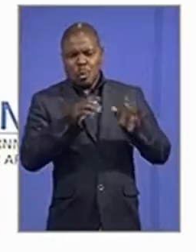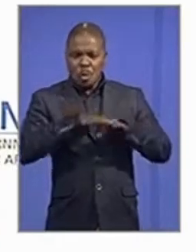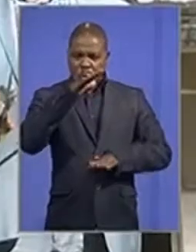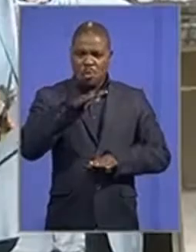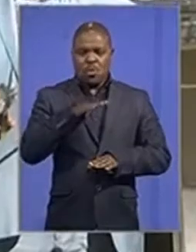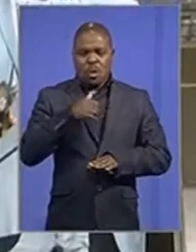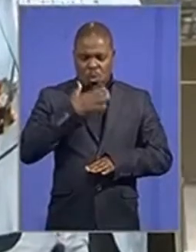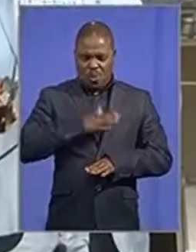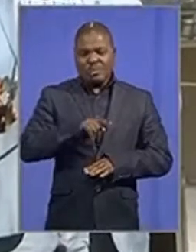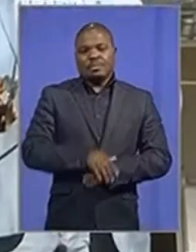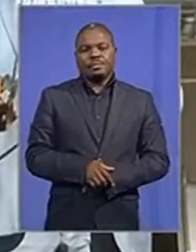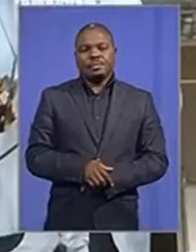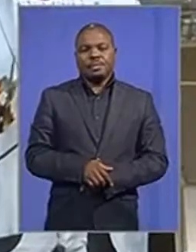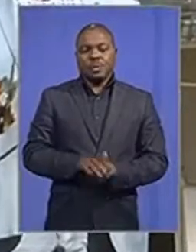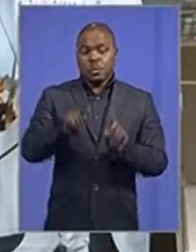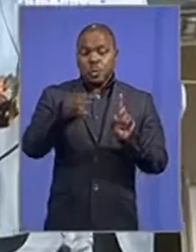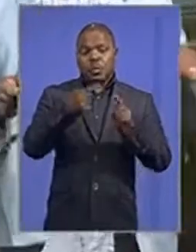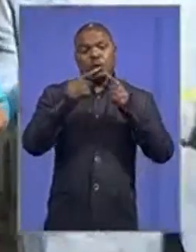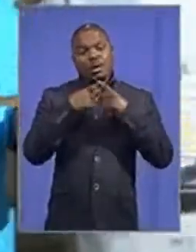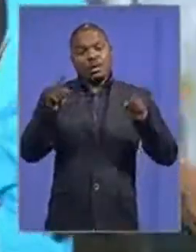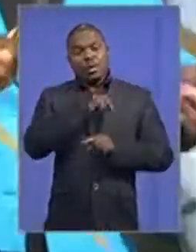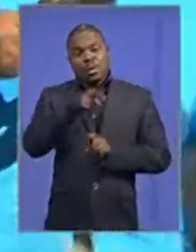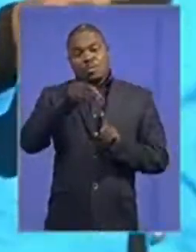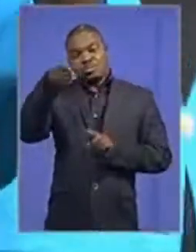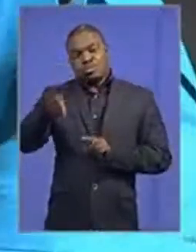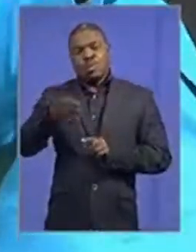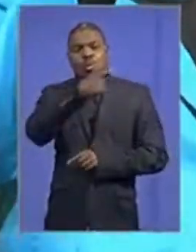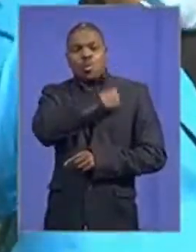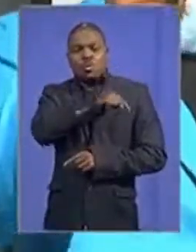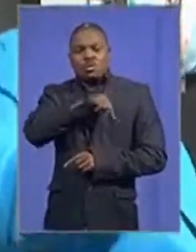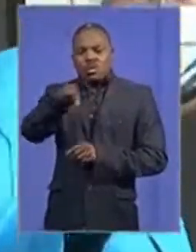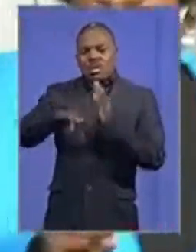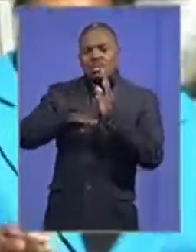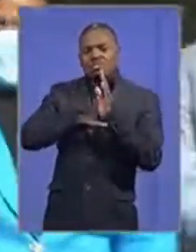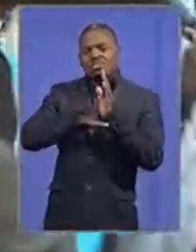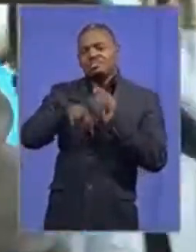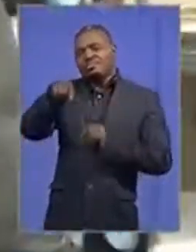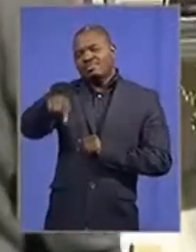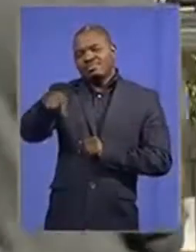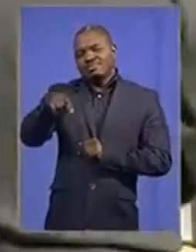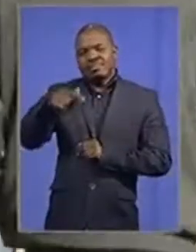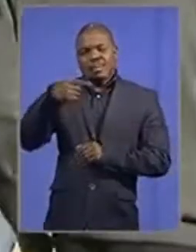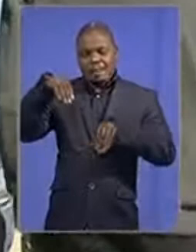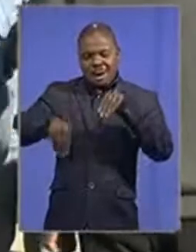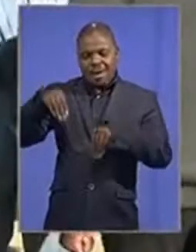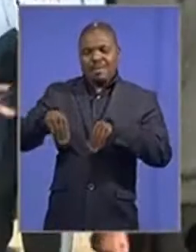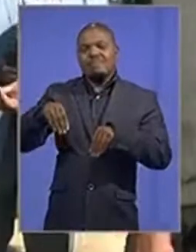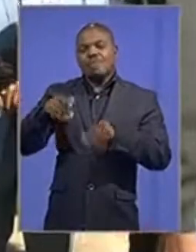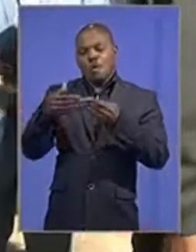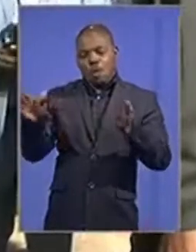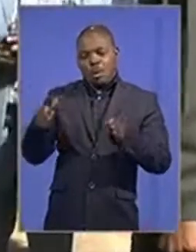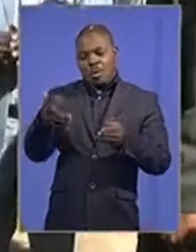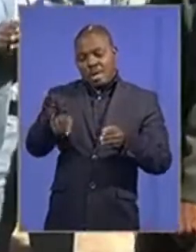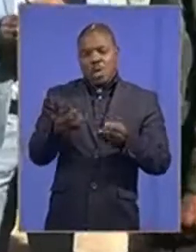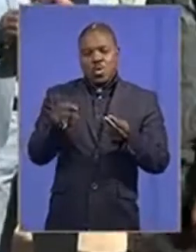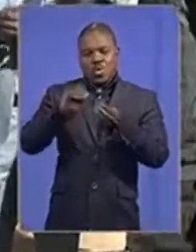to see. Makhura o tsebišitše seo nakong ya go bulwa ga bookelo bja moepo bjo bo mpsafaditšwego. Go beetšwe ka thoko dimilione